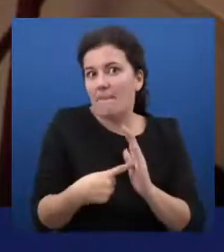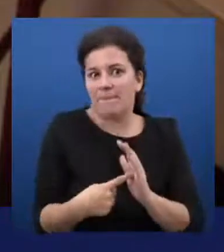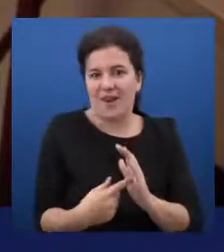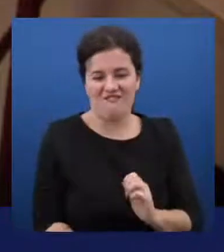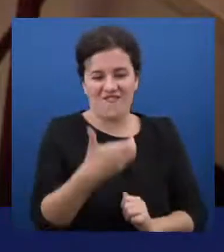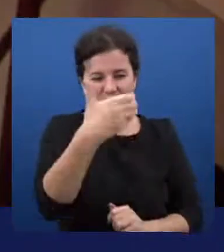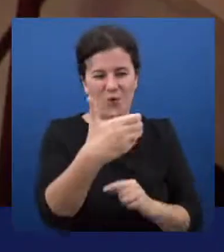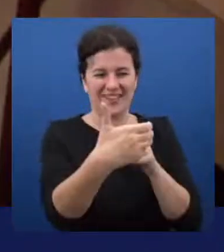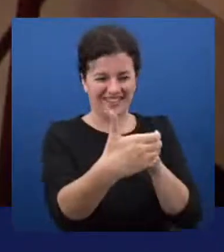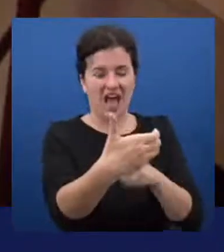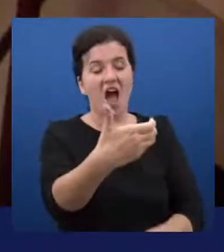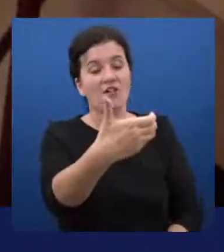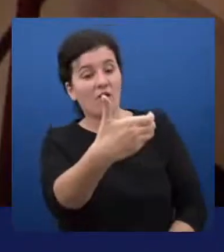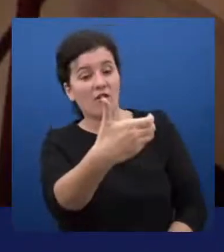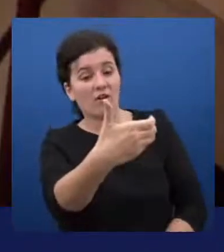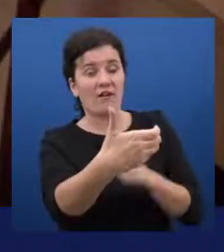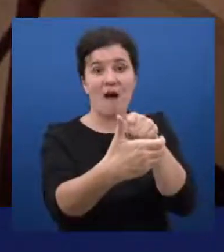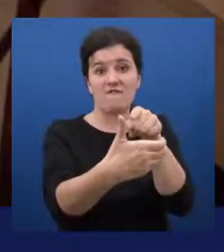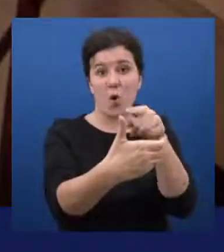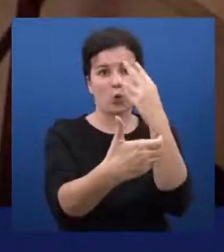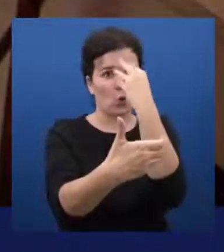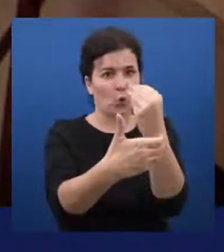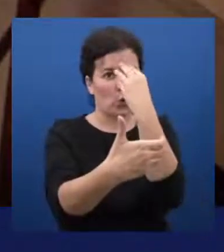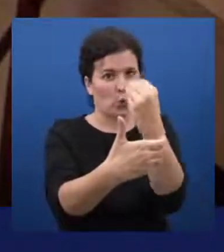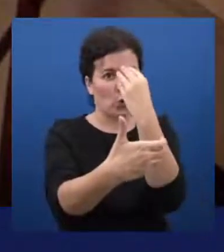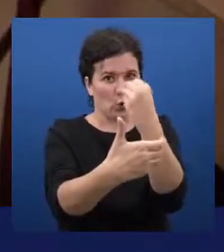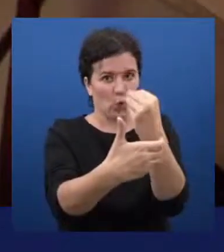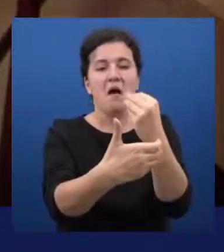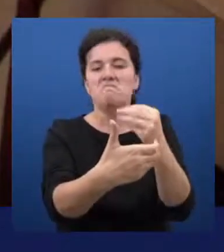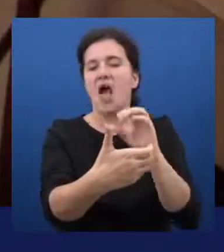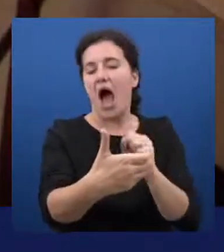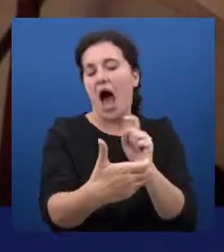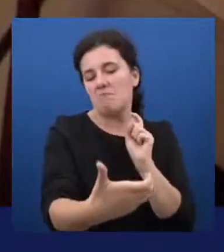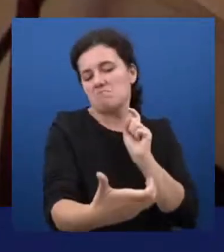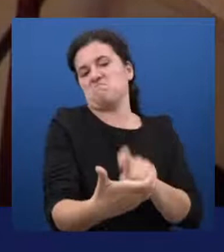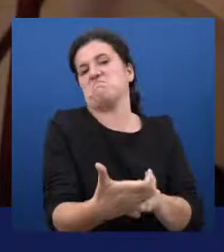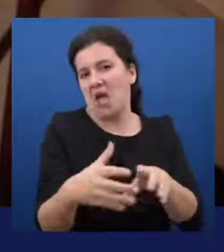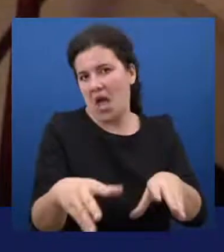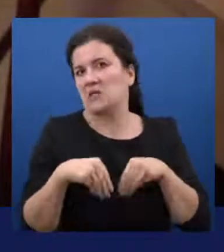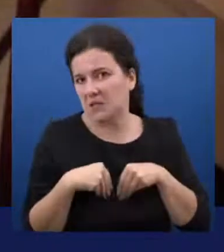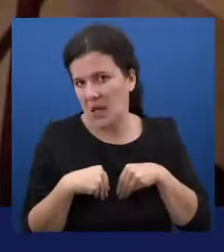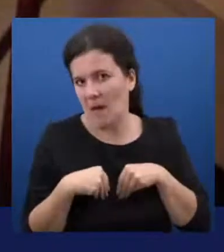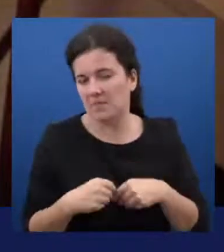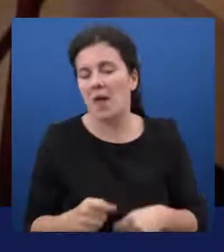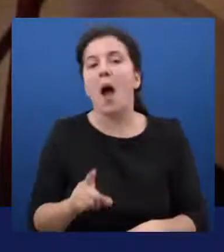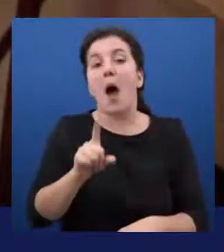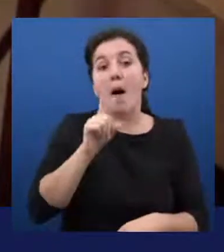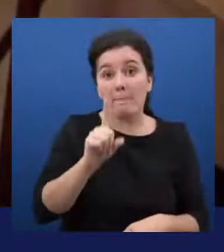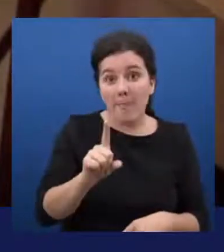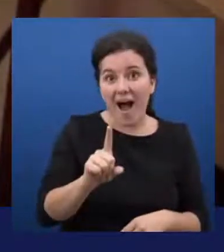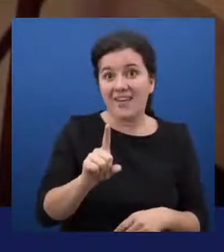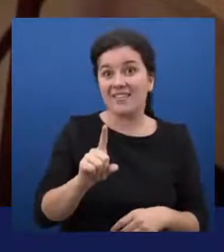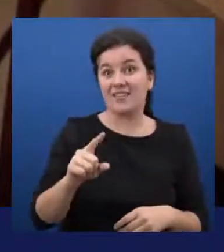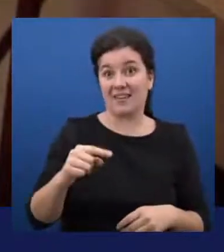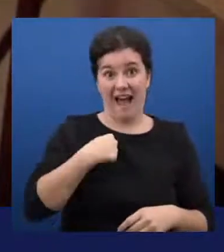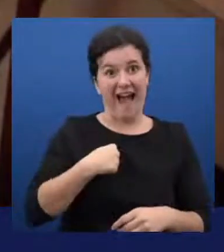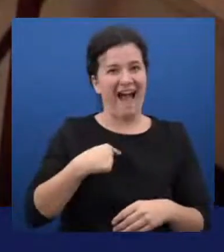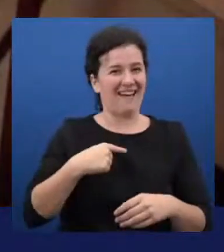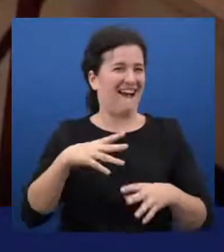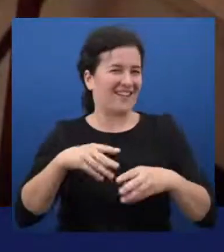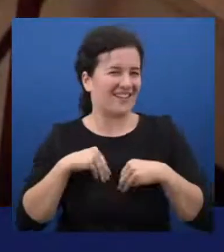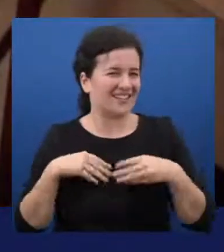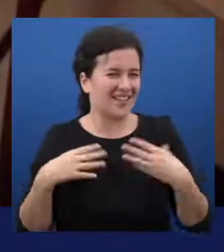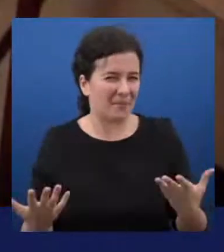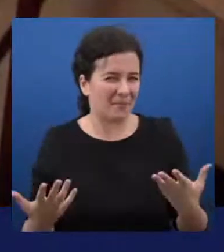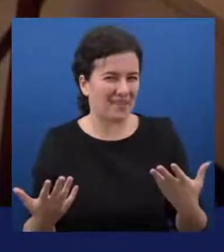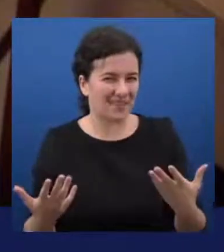it because I told it. So that's a really good question. Mohammed, looks like it is indeed possible. I know there's services that will do that. But again, you have